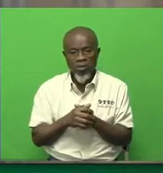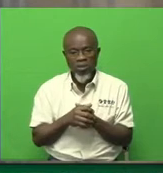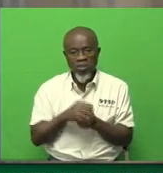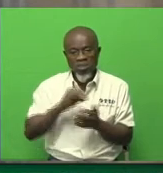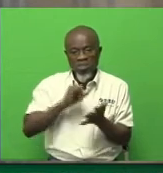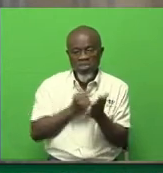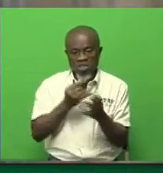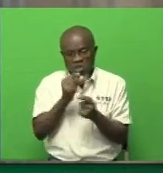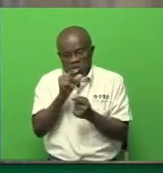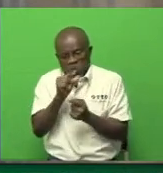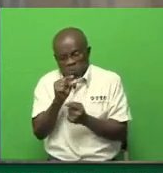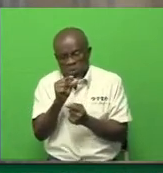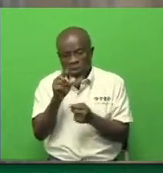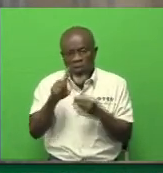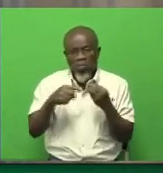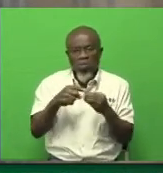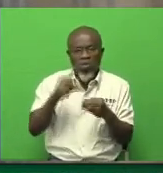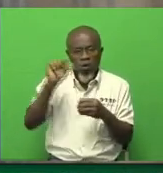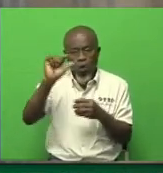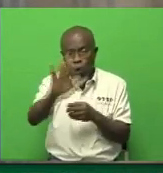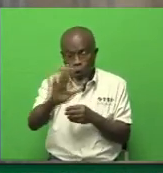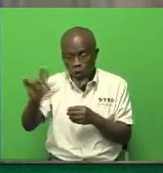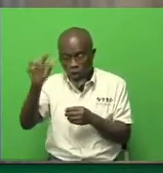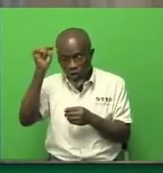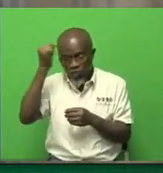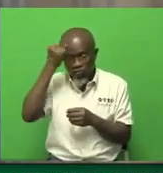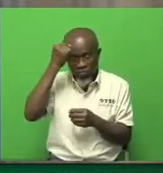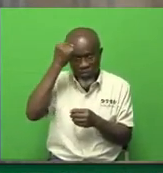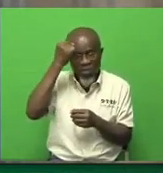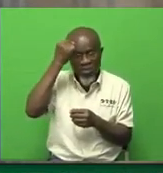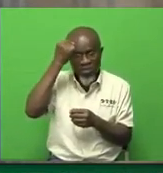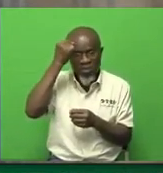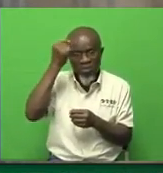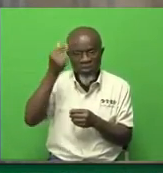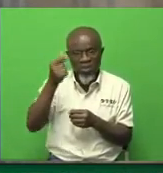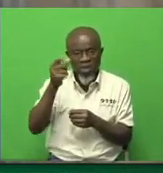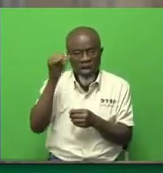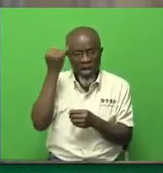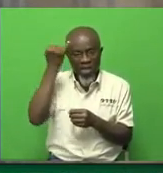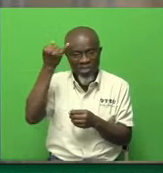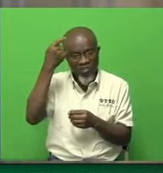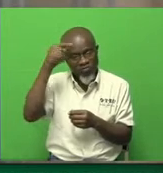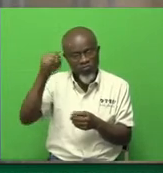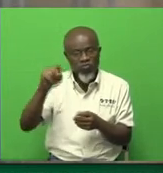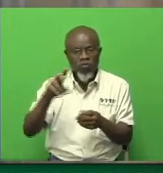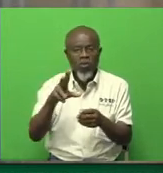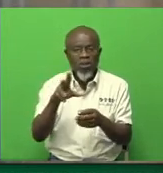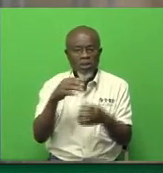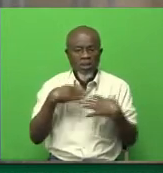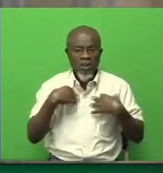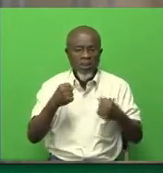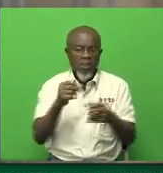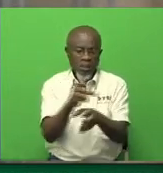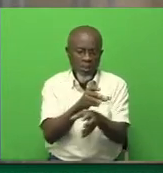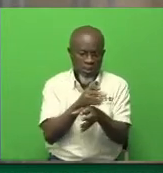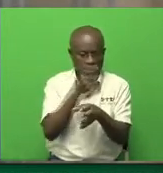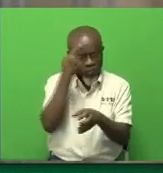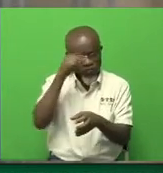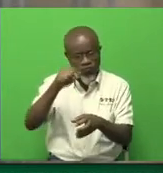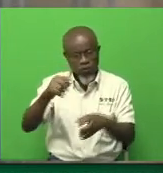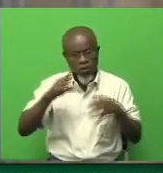abject failure to provide adequate health care for all citizens but then why should you care when